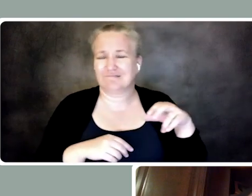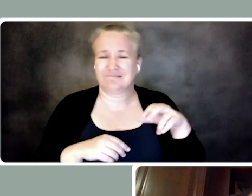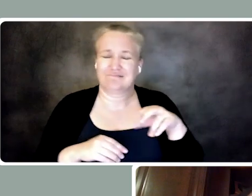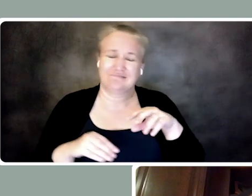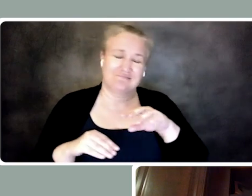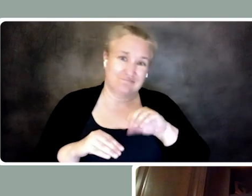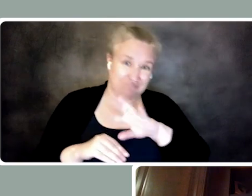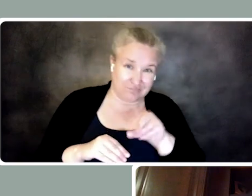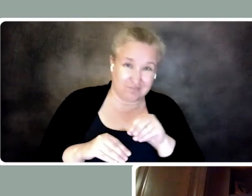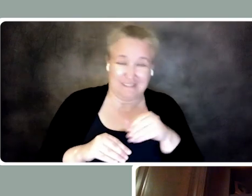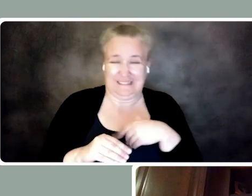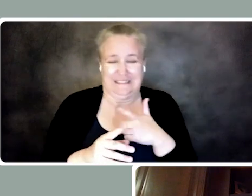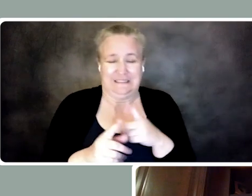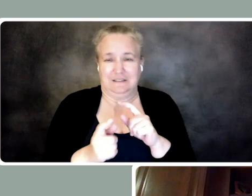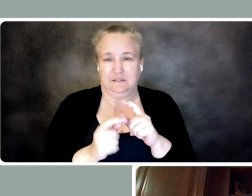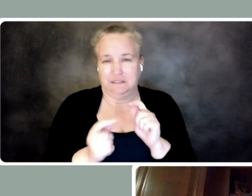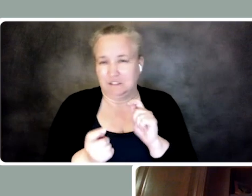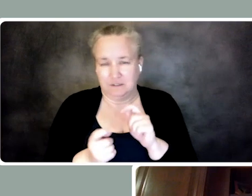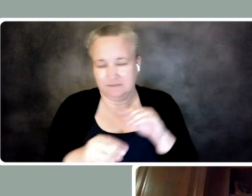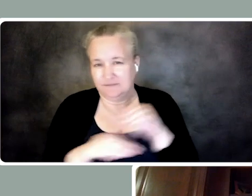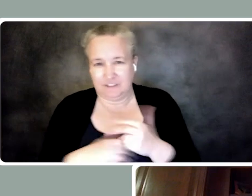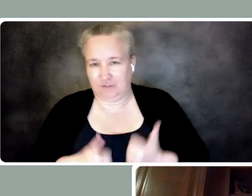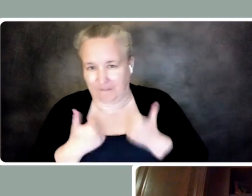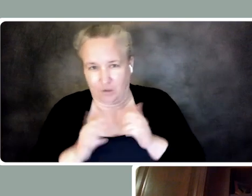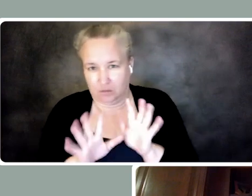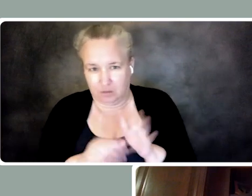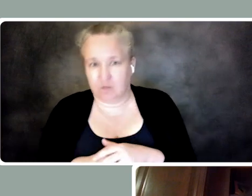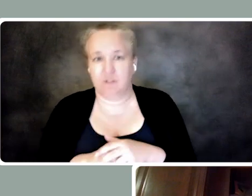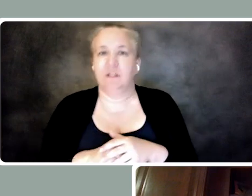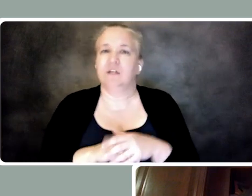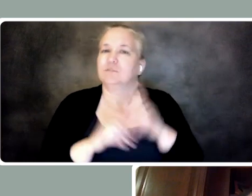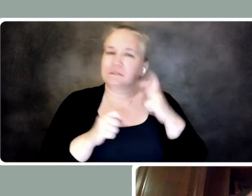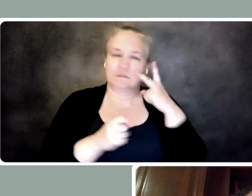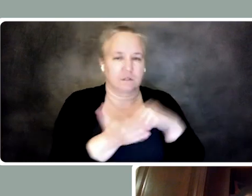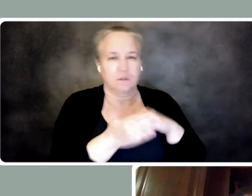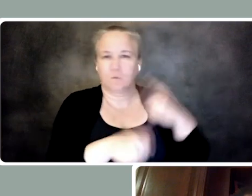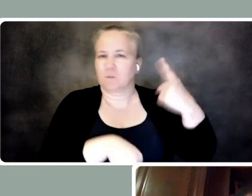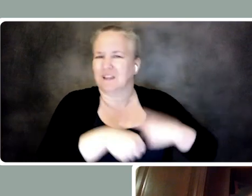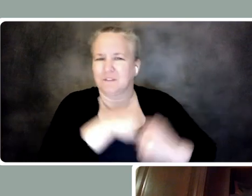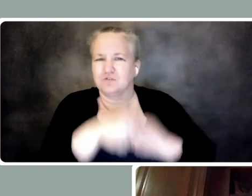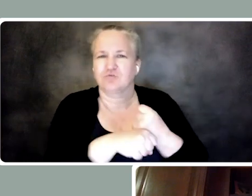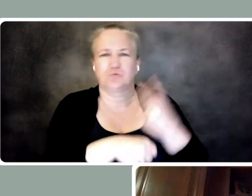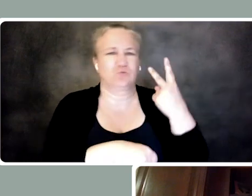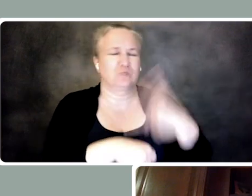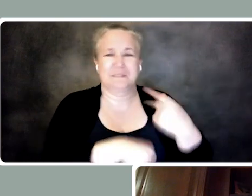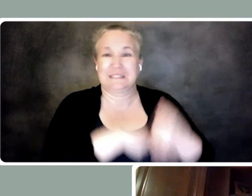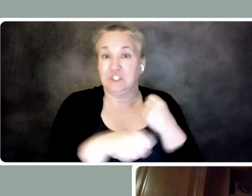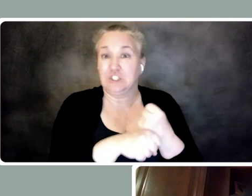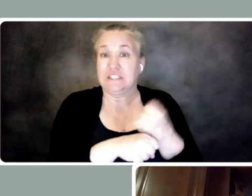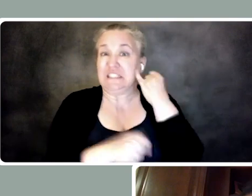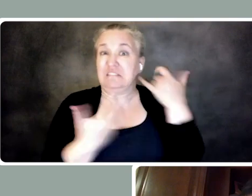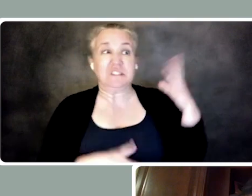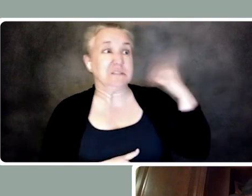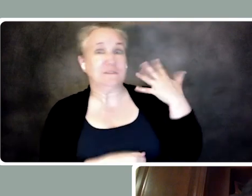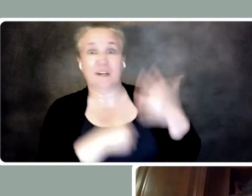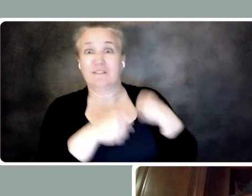it actually, to a great extent, is following up with your provider at least once a year or twice a year, even if you're 5 years out. Sometimes some providers